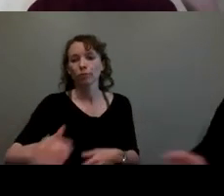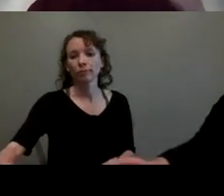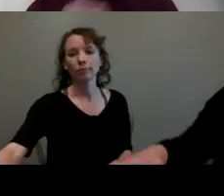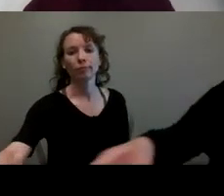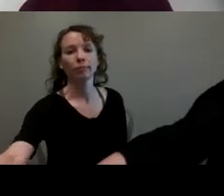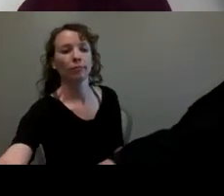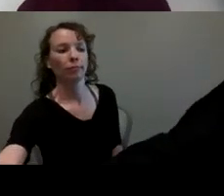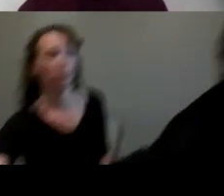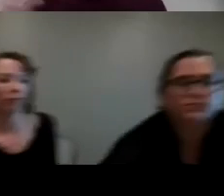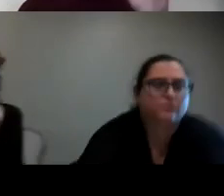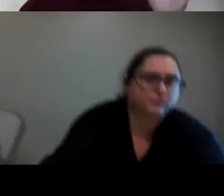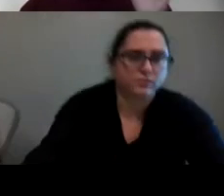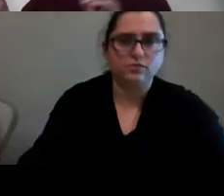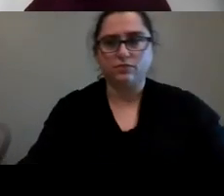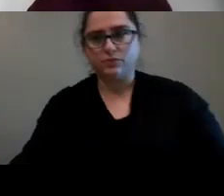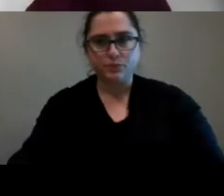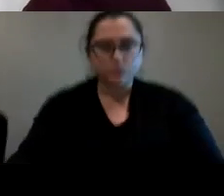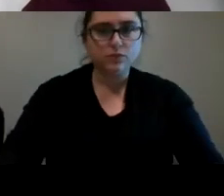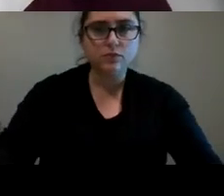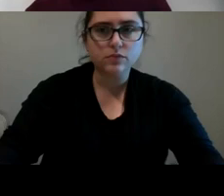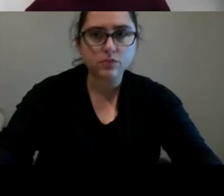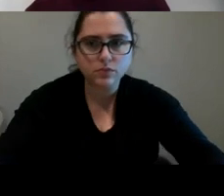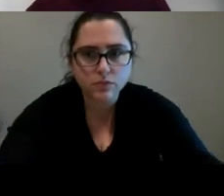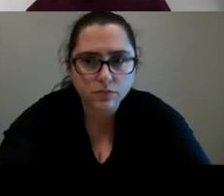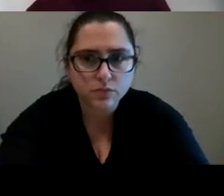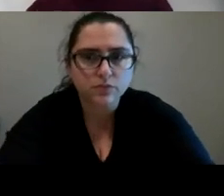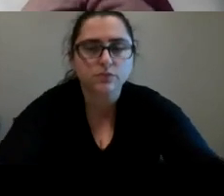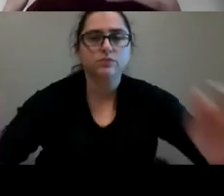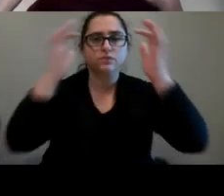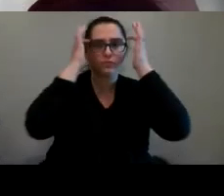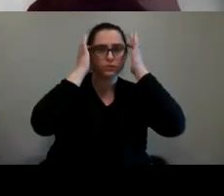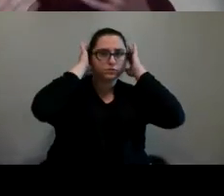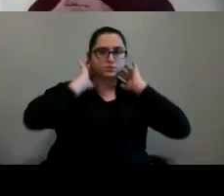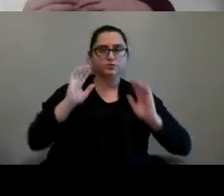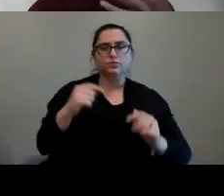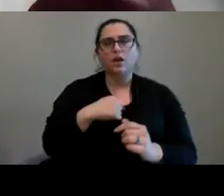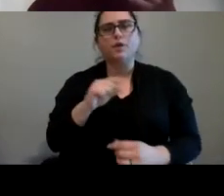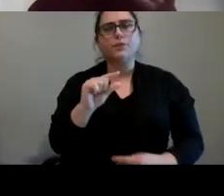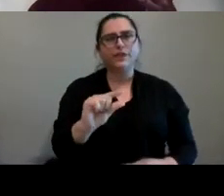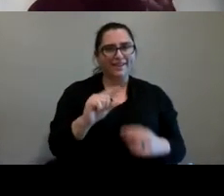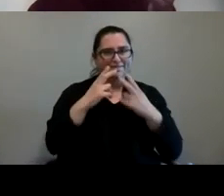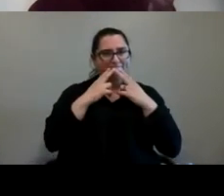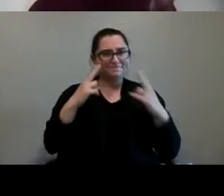So, I guess I was kind of maybe naive enough to try this out, and we're actually going to do